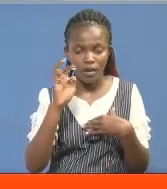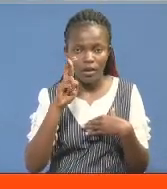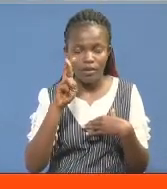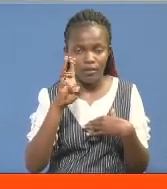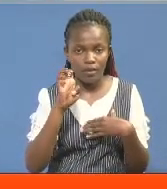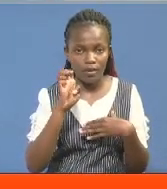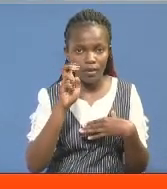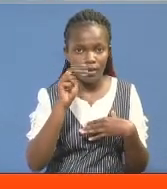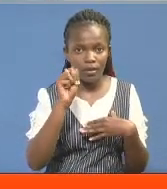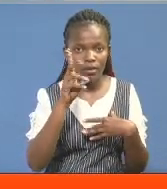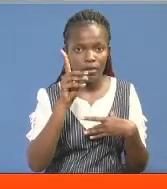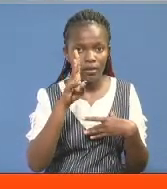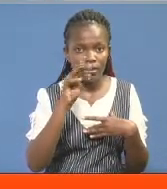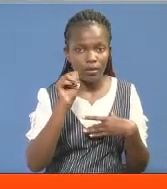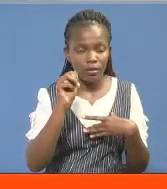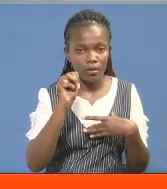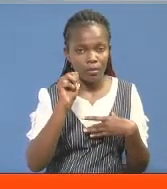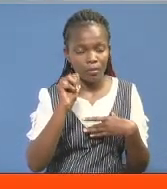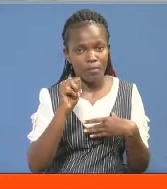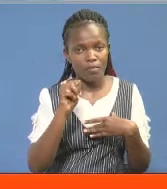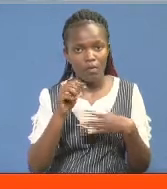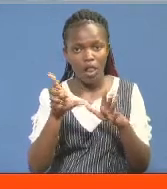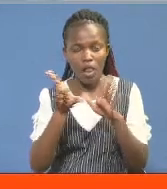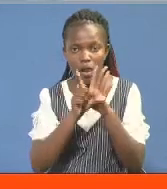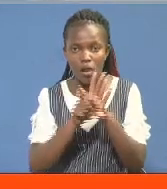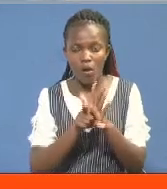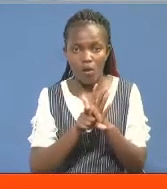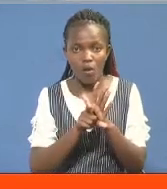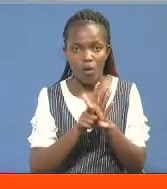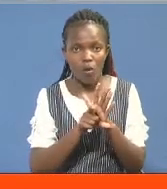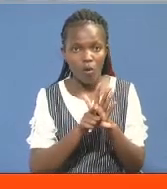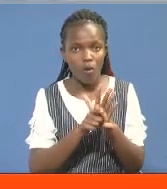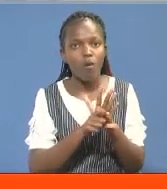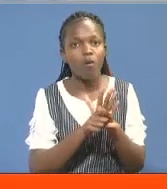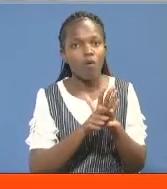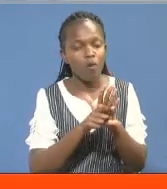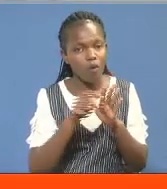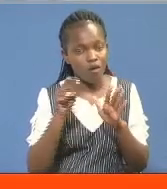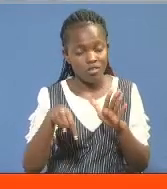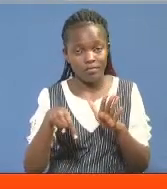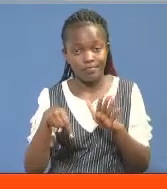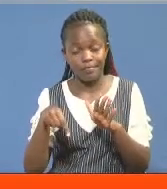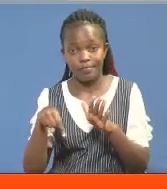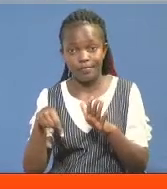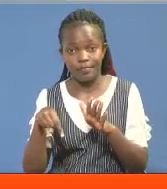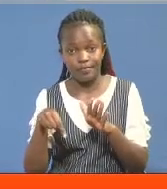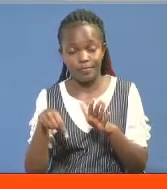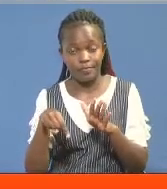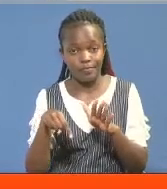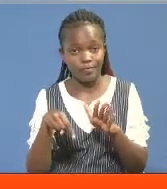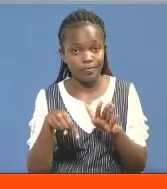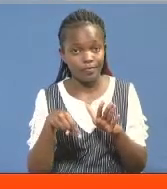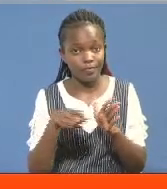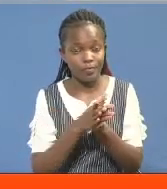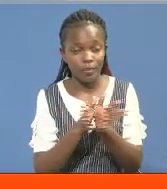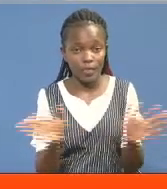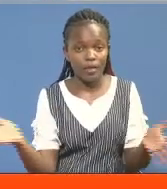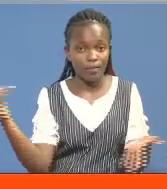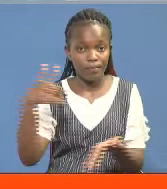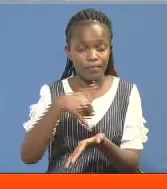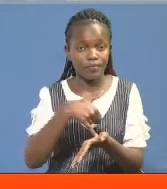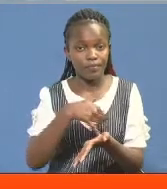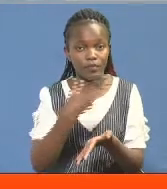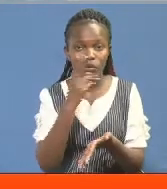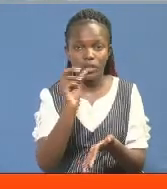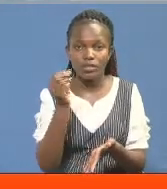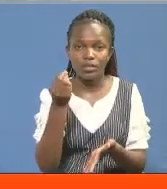is the law that would have governed county assemblies in the matter of public participation, because after the